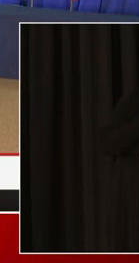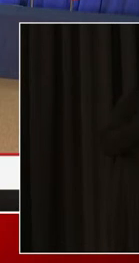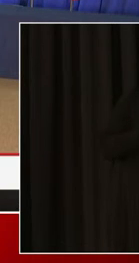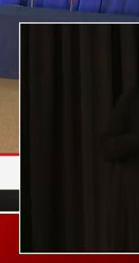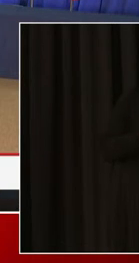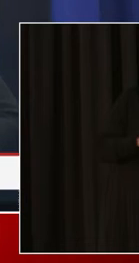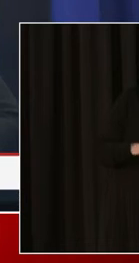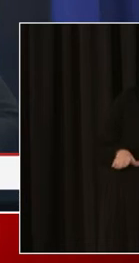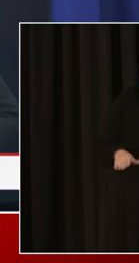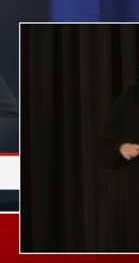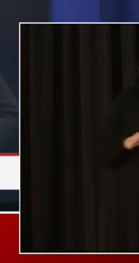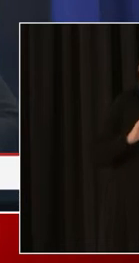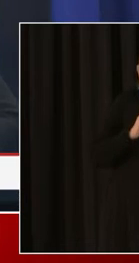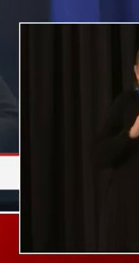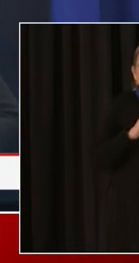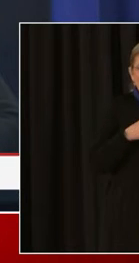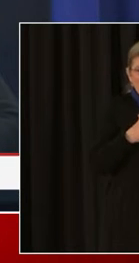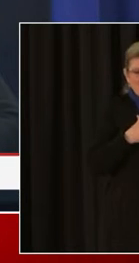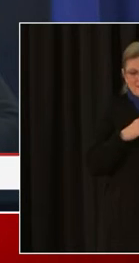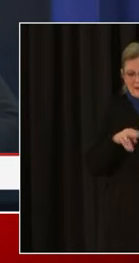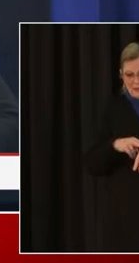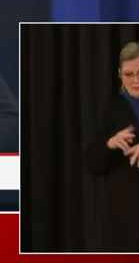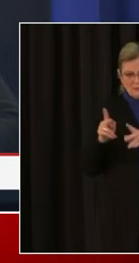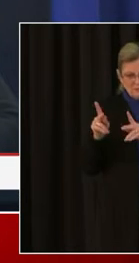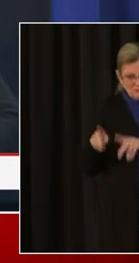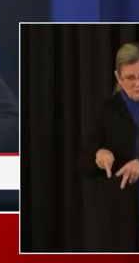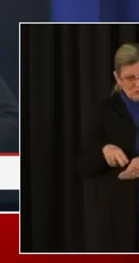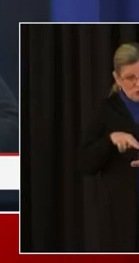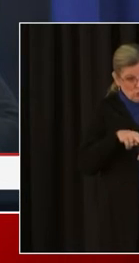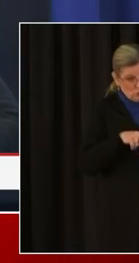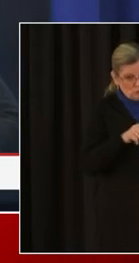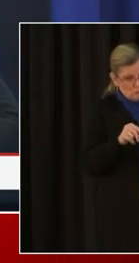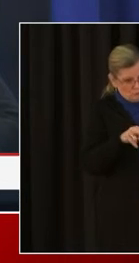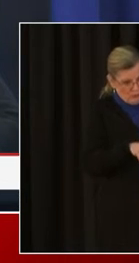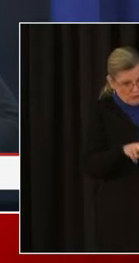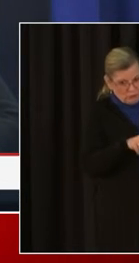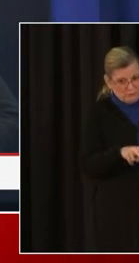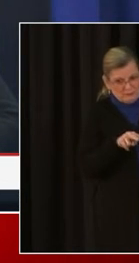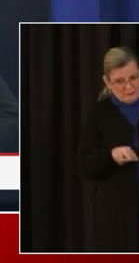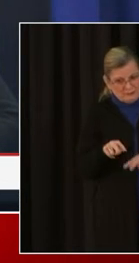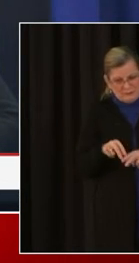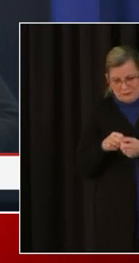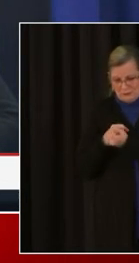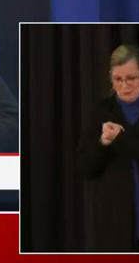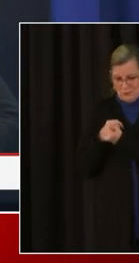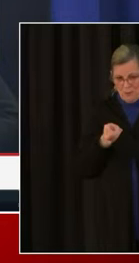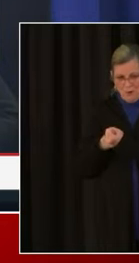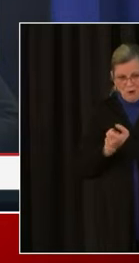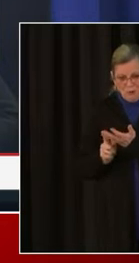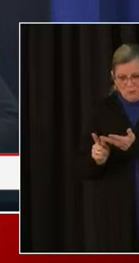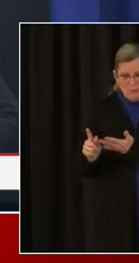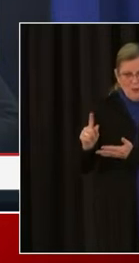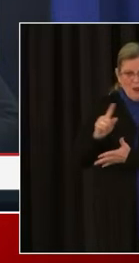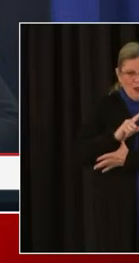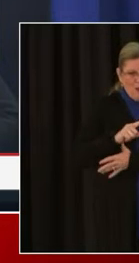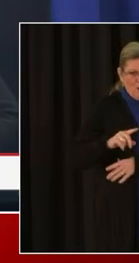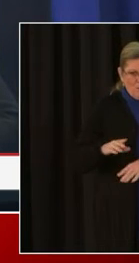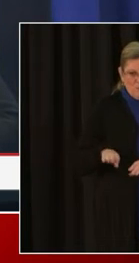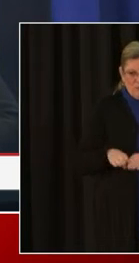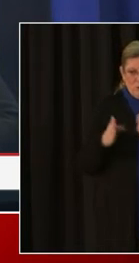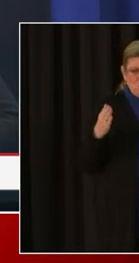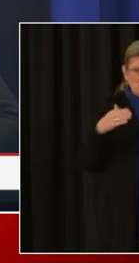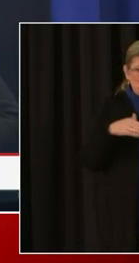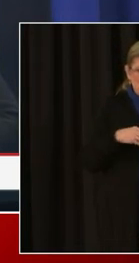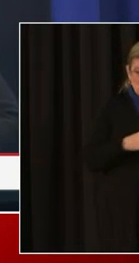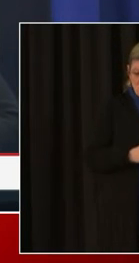who manages our contract with our nurses, they have been supporting us through our current reopening plans,